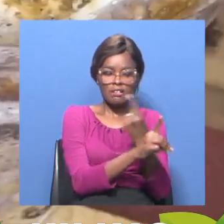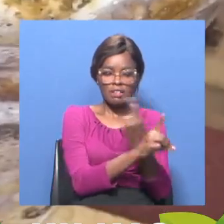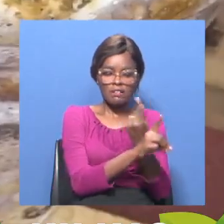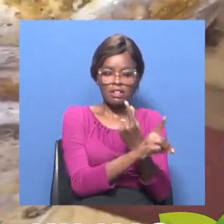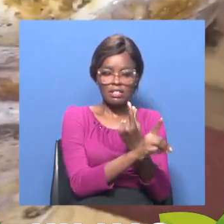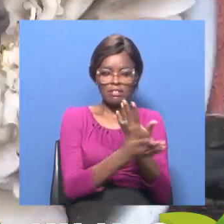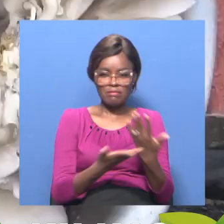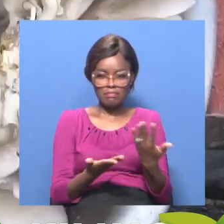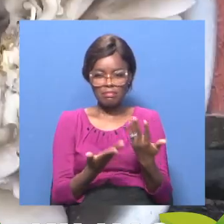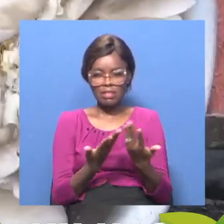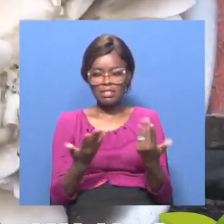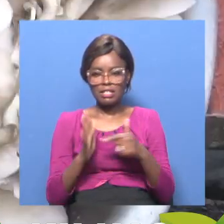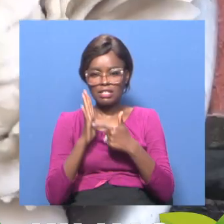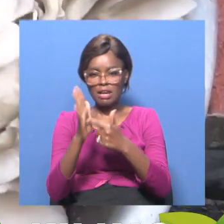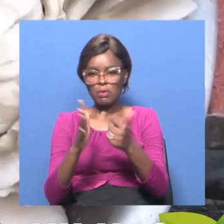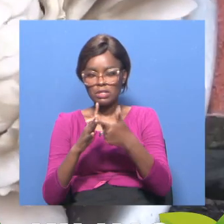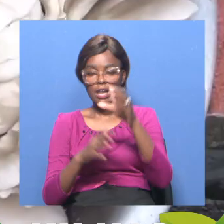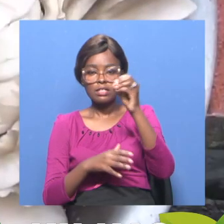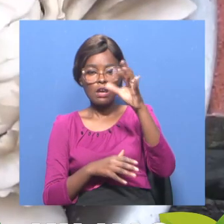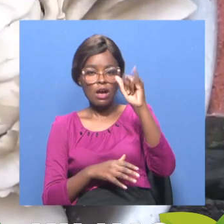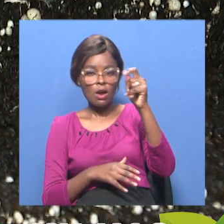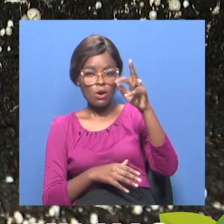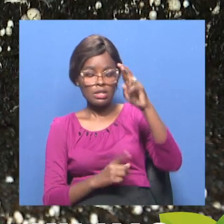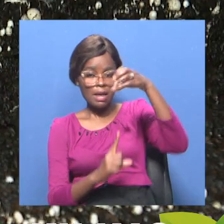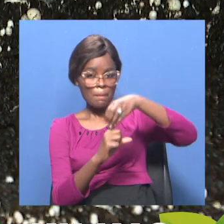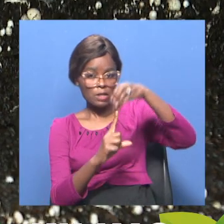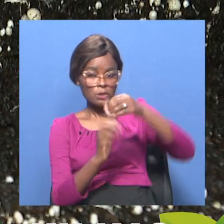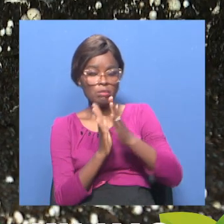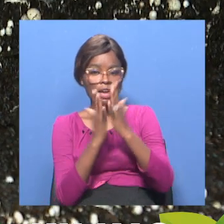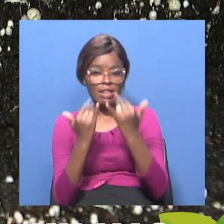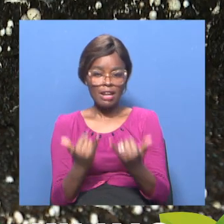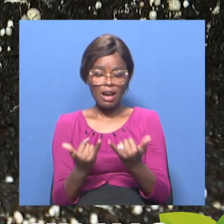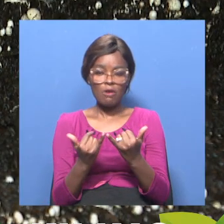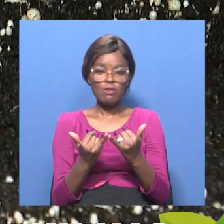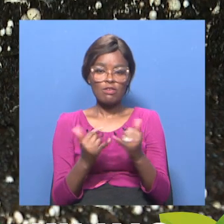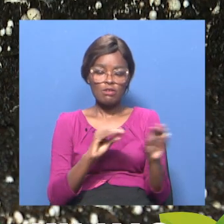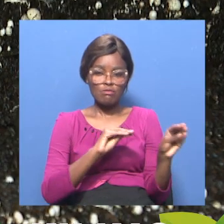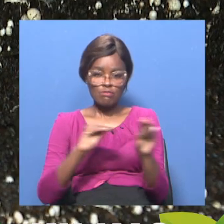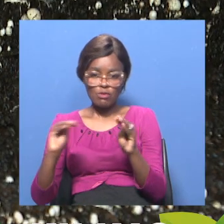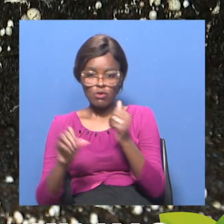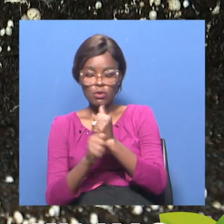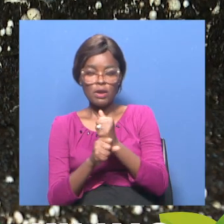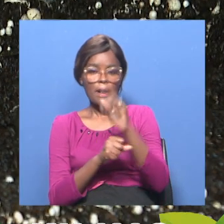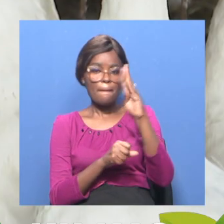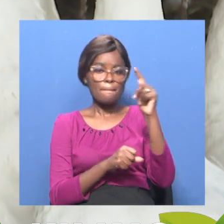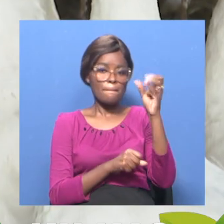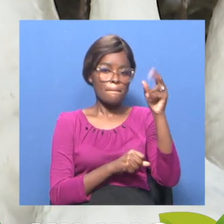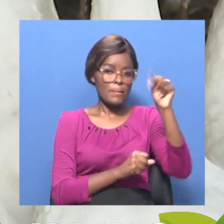we started with some oyster mushrooms, and now we've evolved into doing button